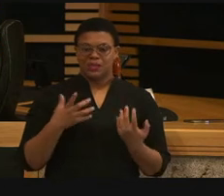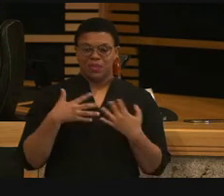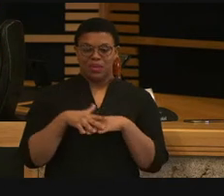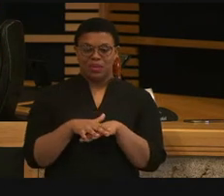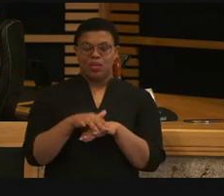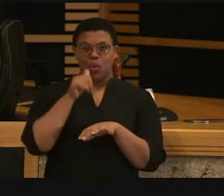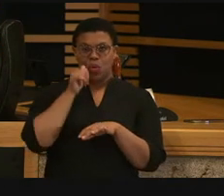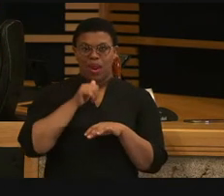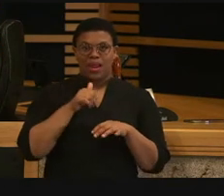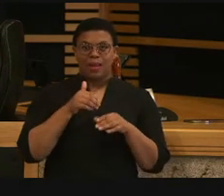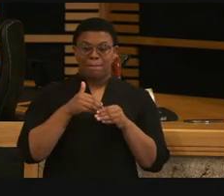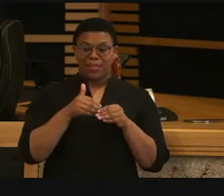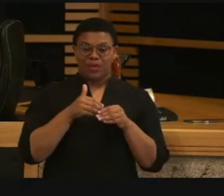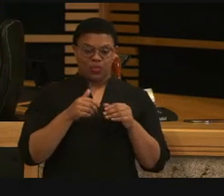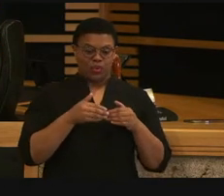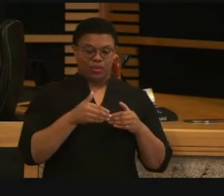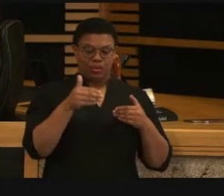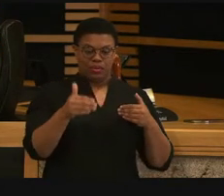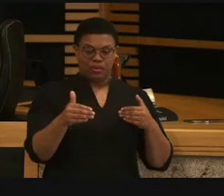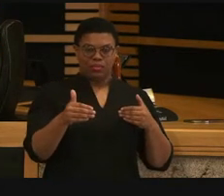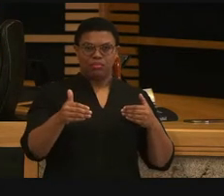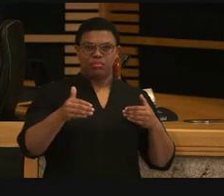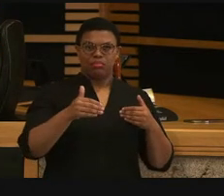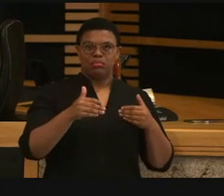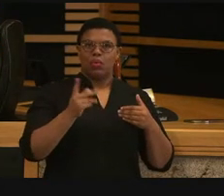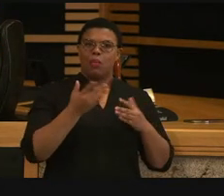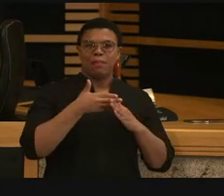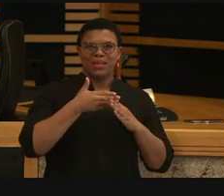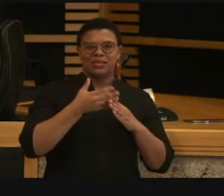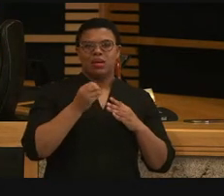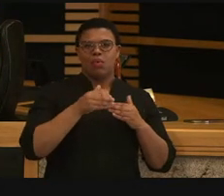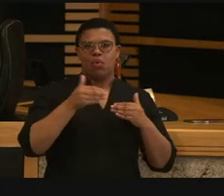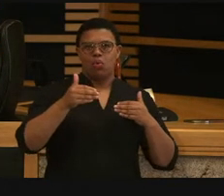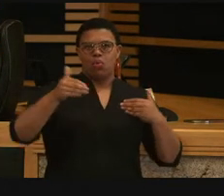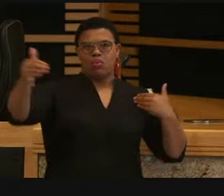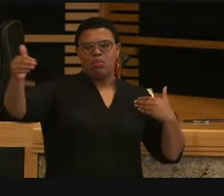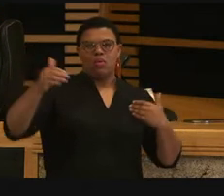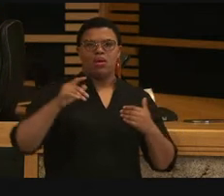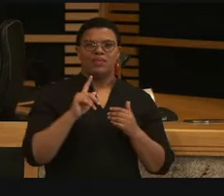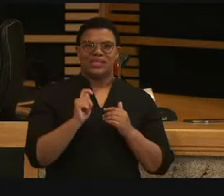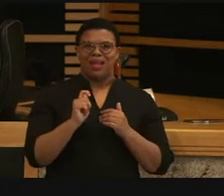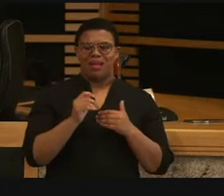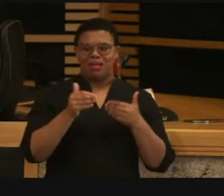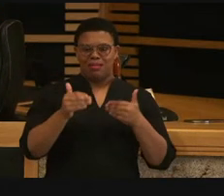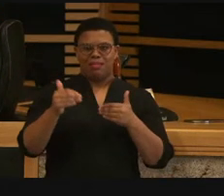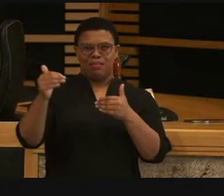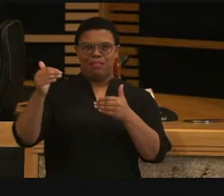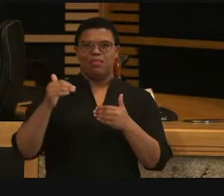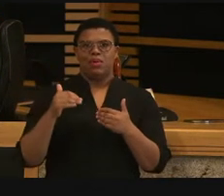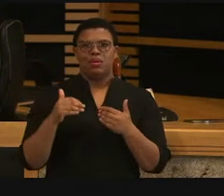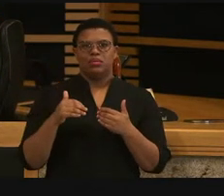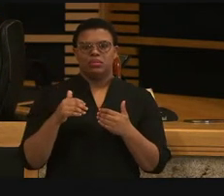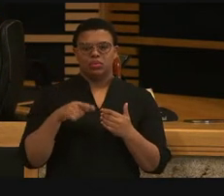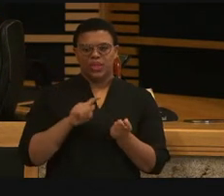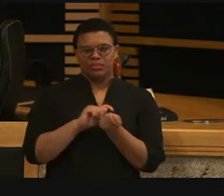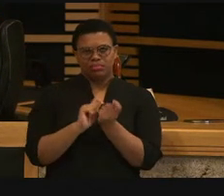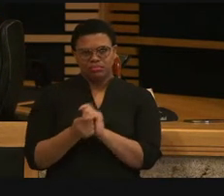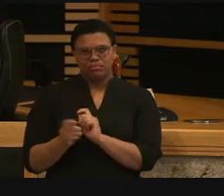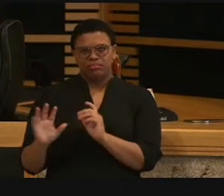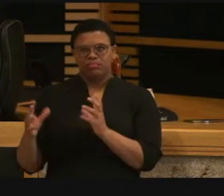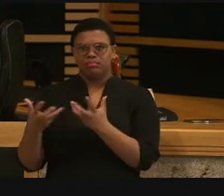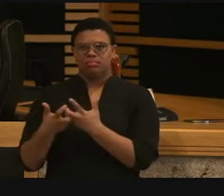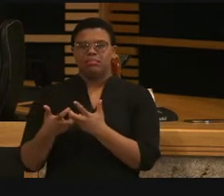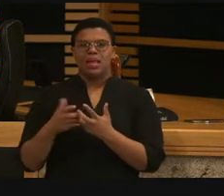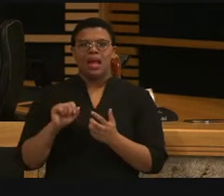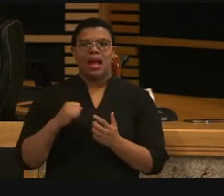a medium to long-term downscaling period related to upscaling in our renewable technology